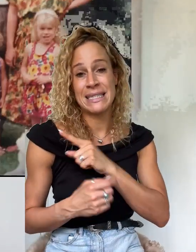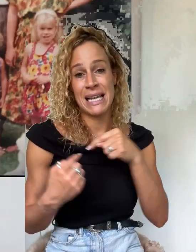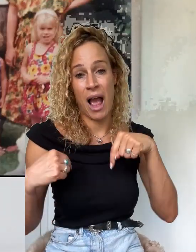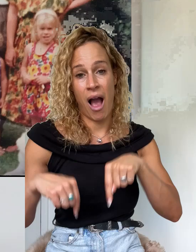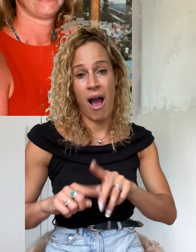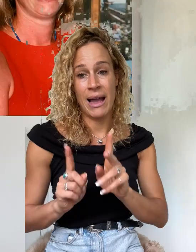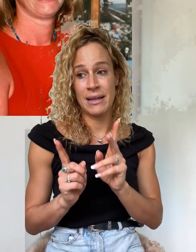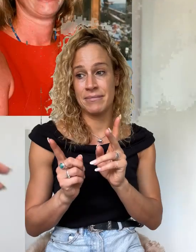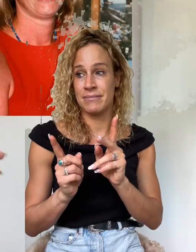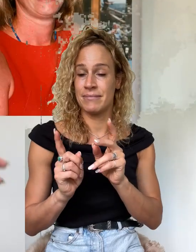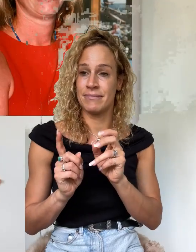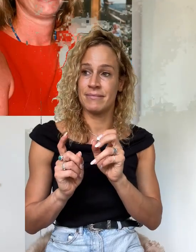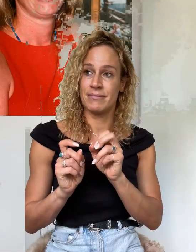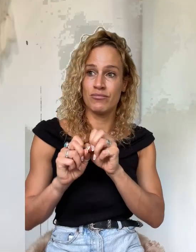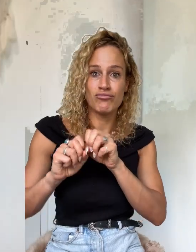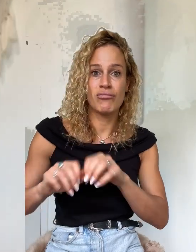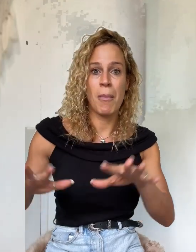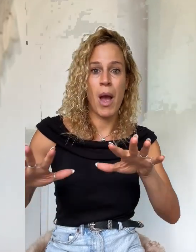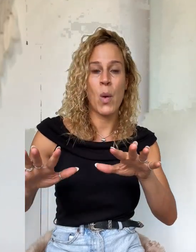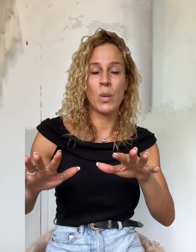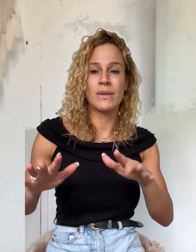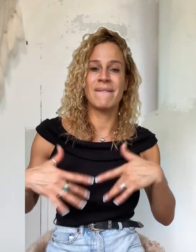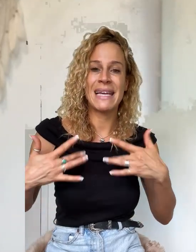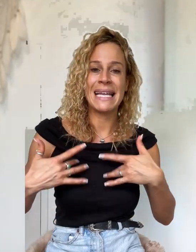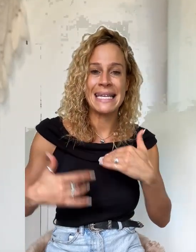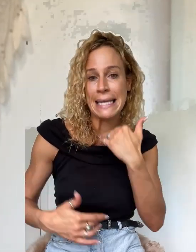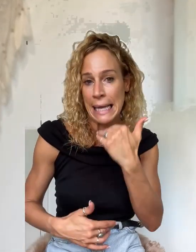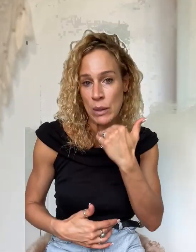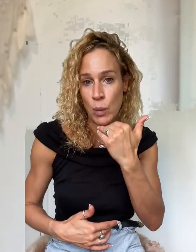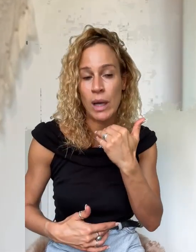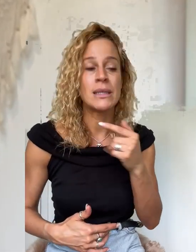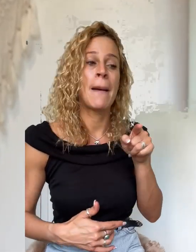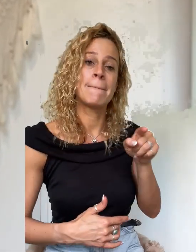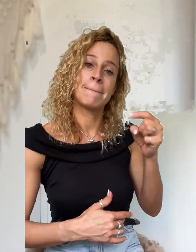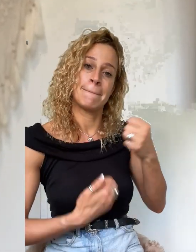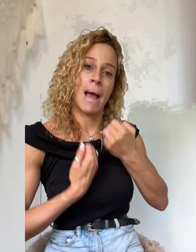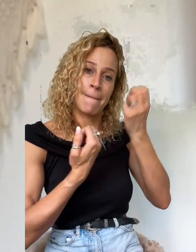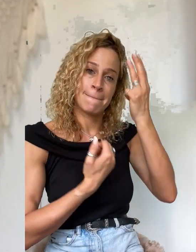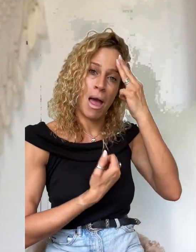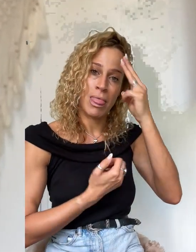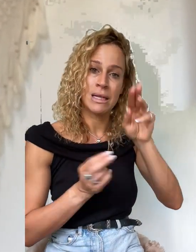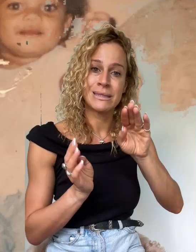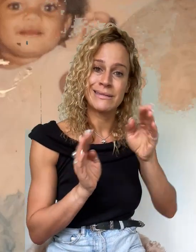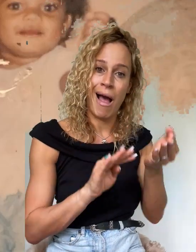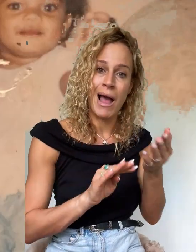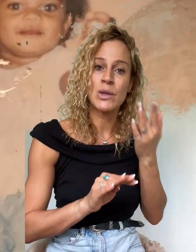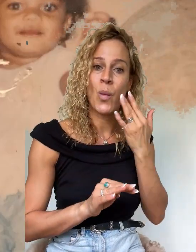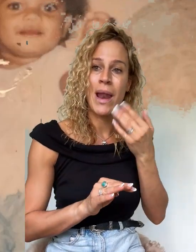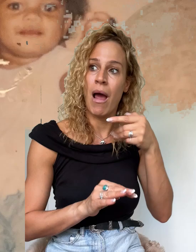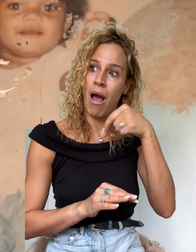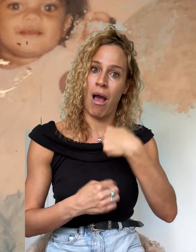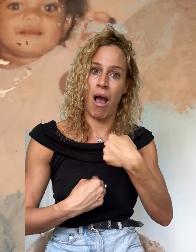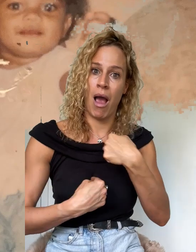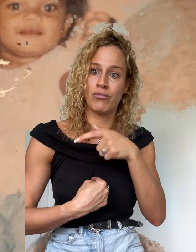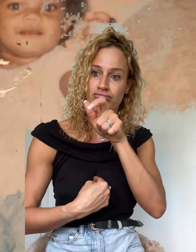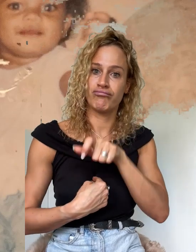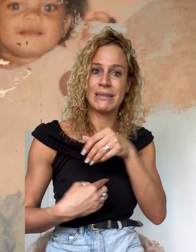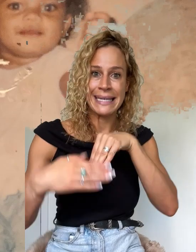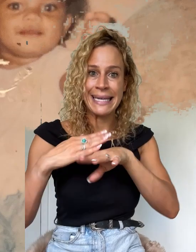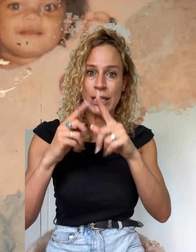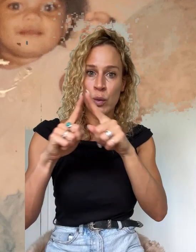feeling inadequate. She died of alcoholism whilst I was at uni. And my point being,